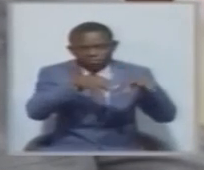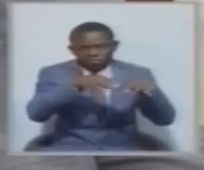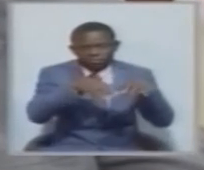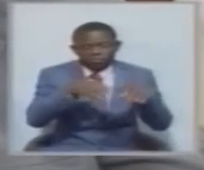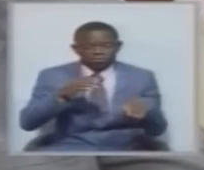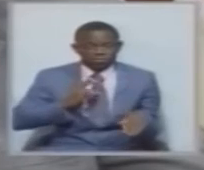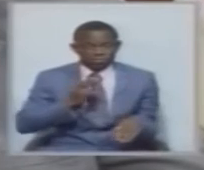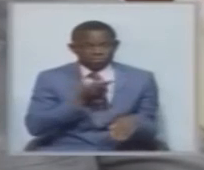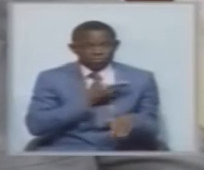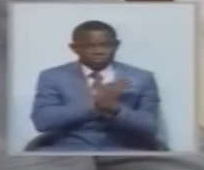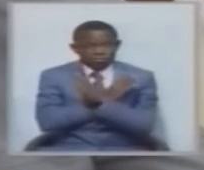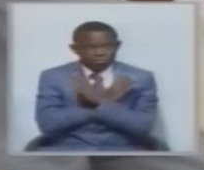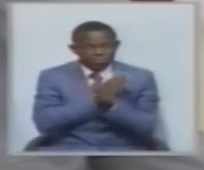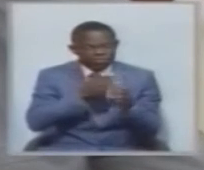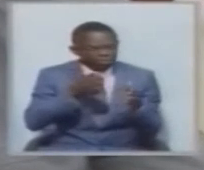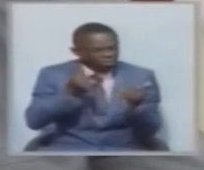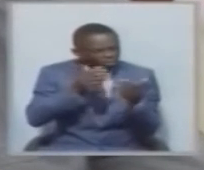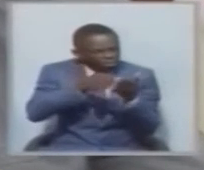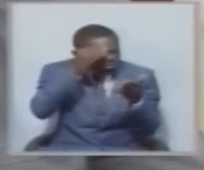others? How have other countries